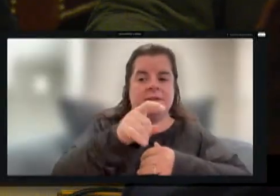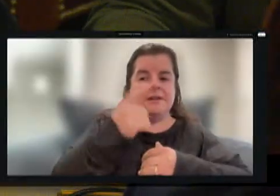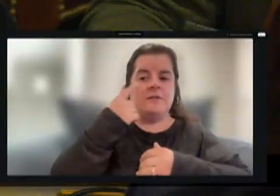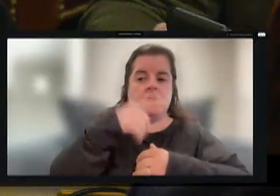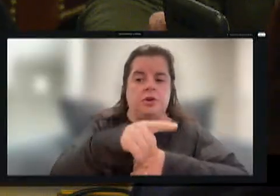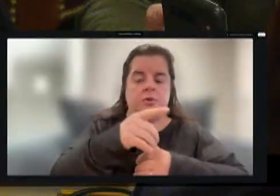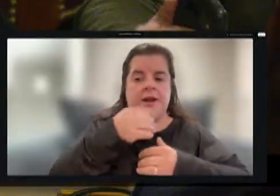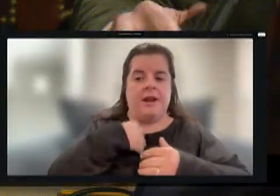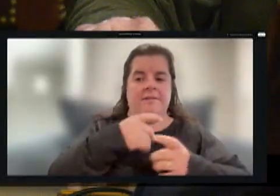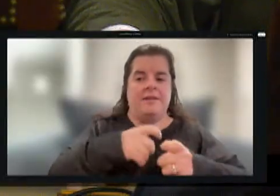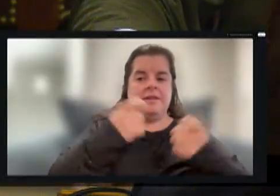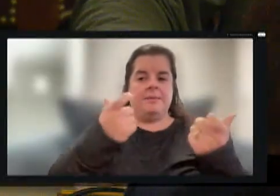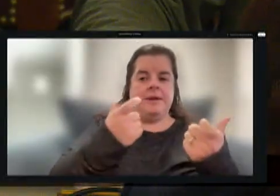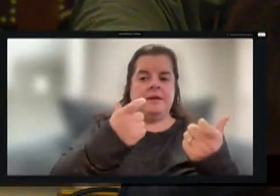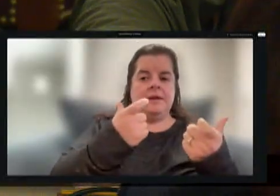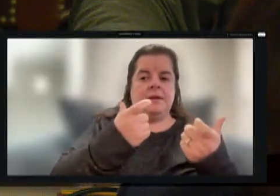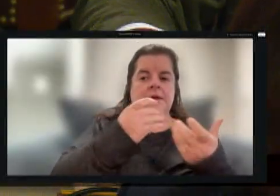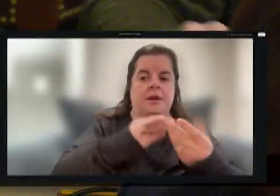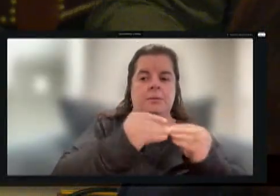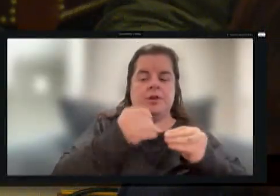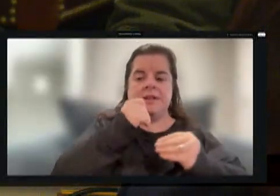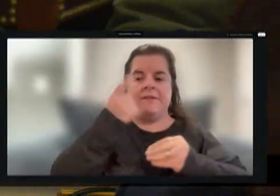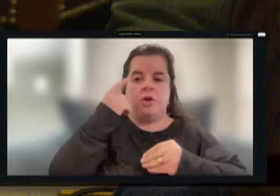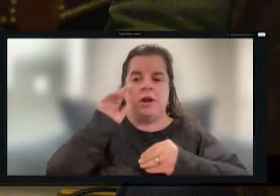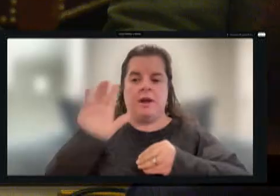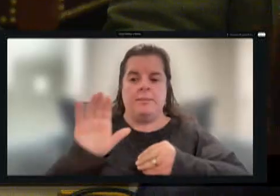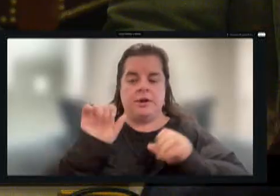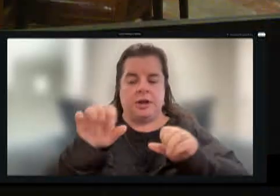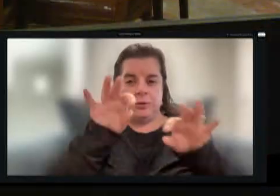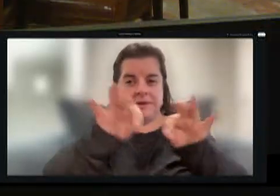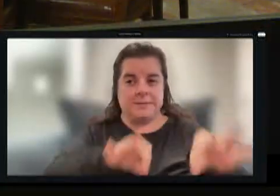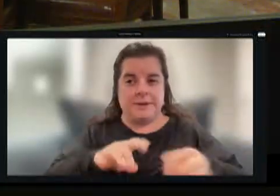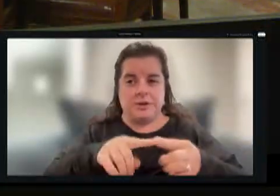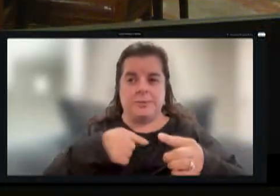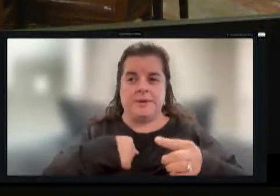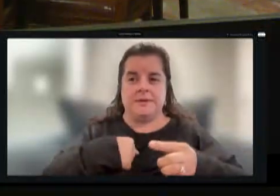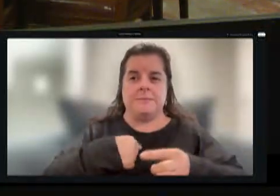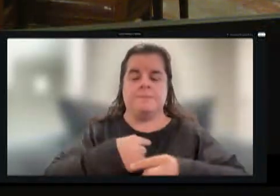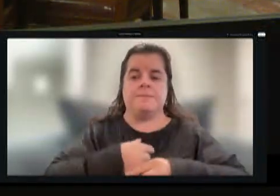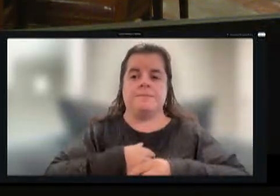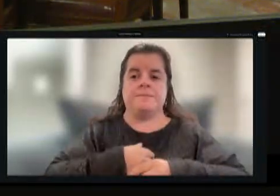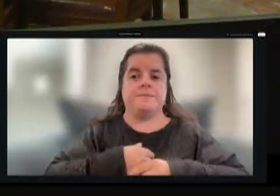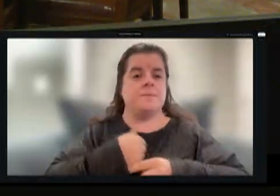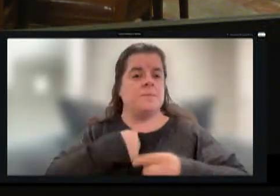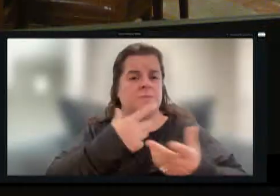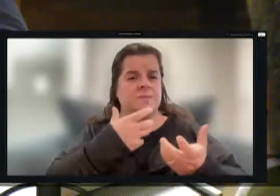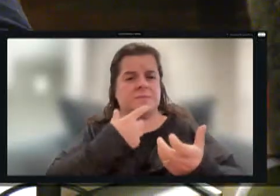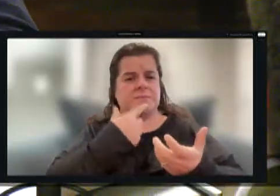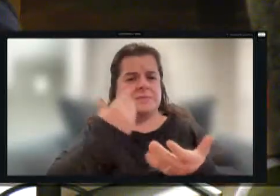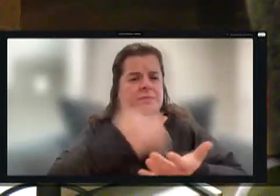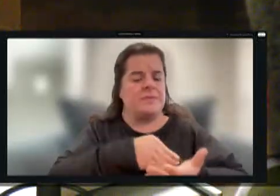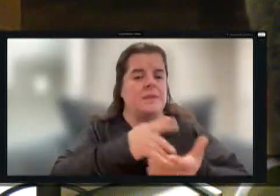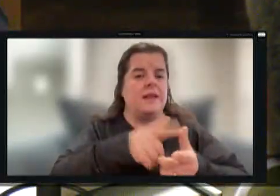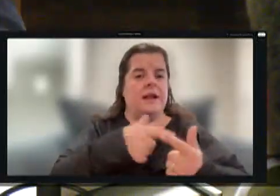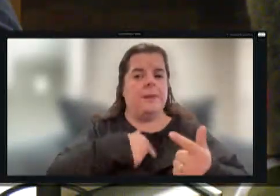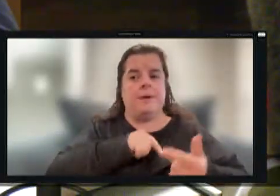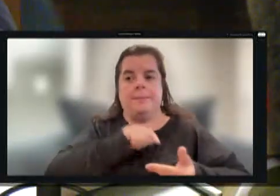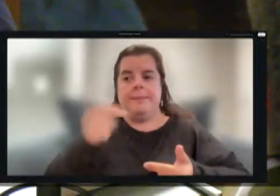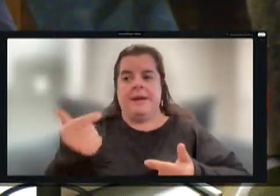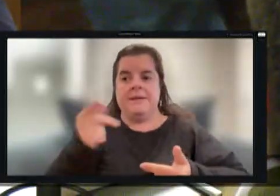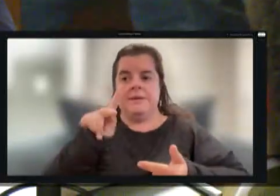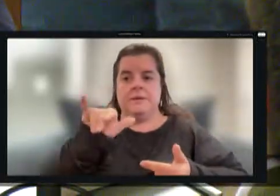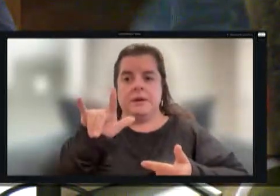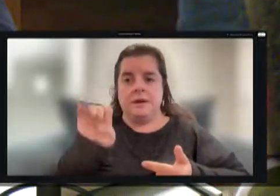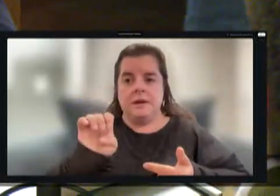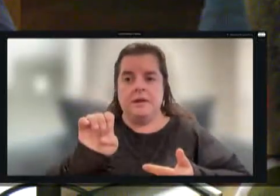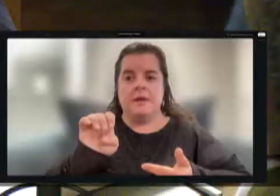and not for him? Could you explain that a little bit? I think I want to reiterate, just to start off, and then I'll pass it to Kyle, reiterate something